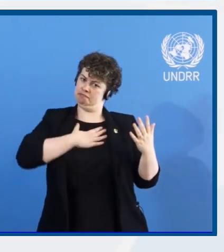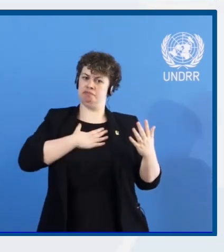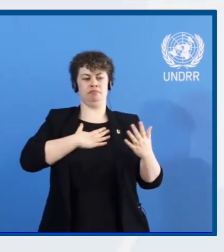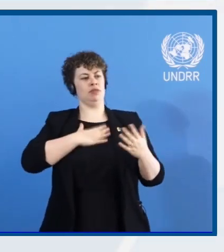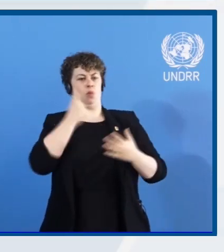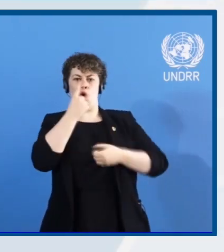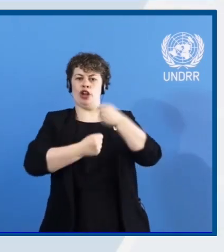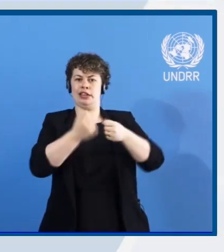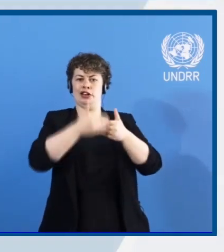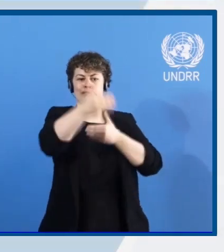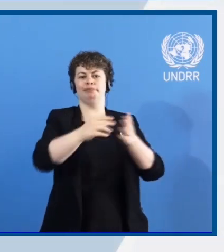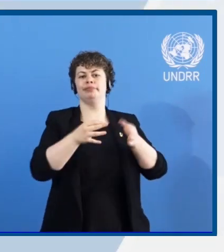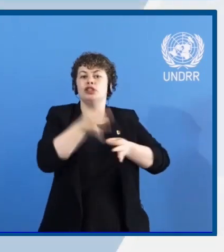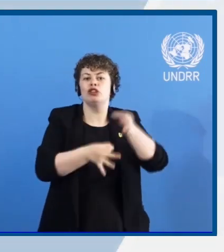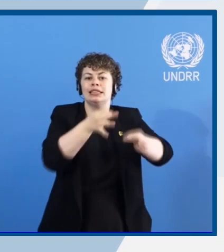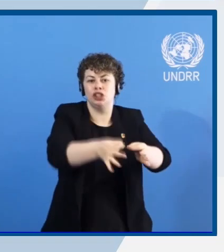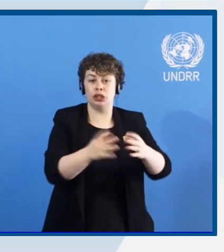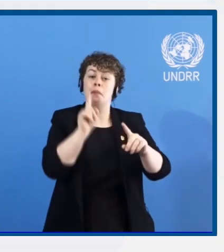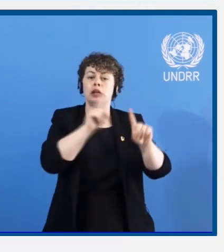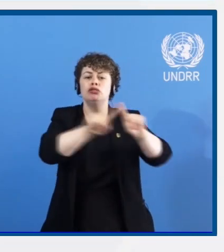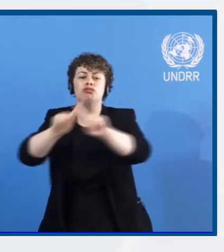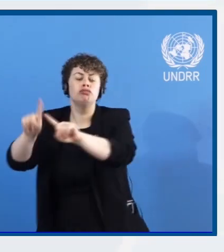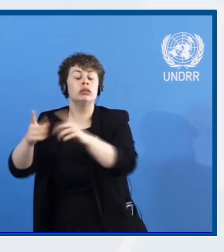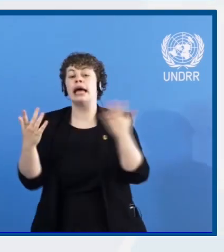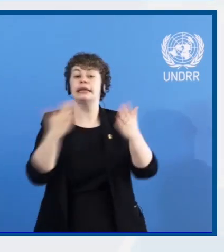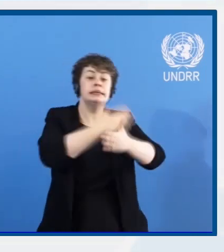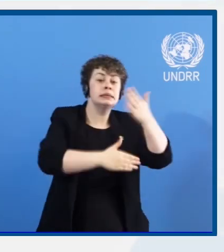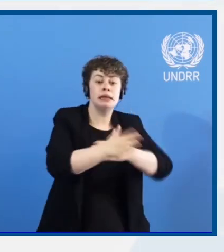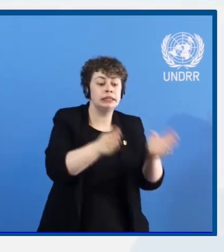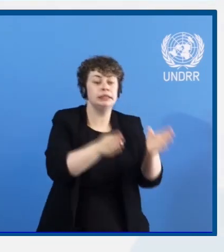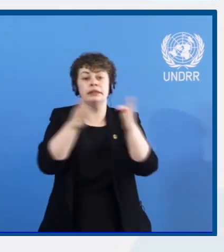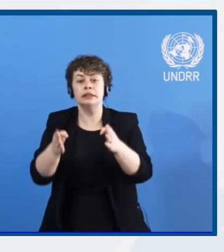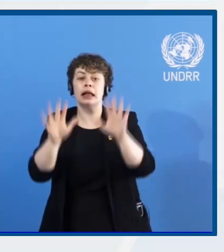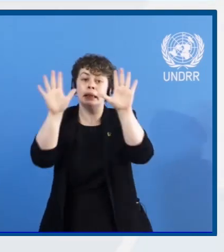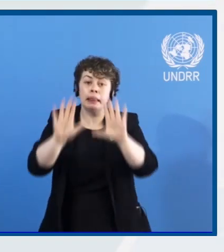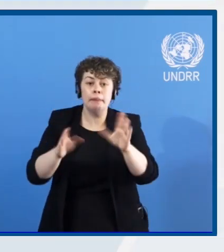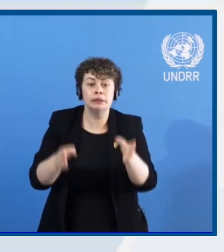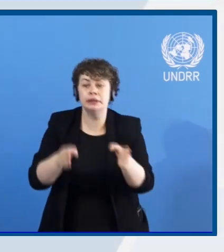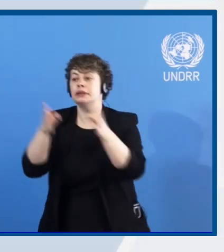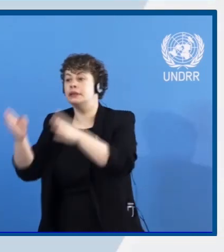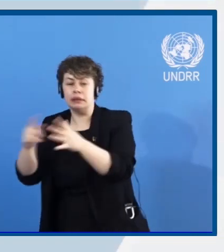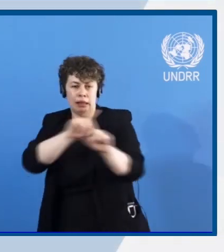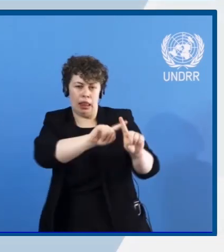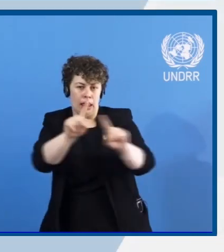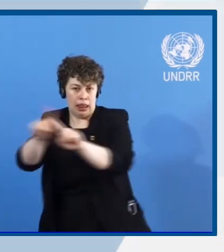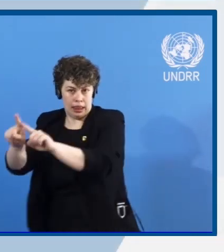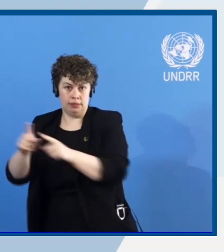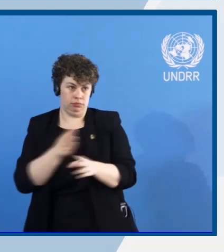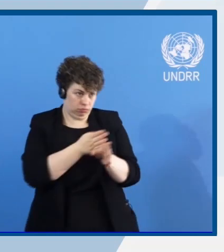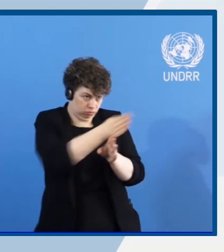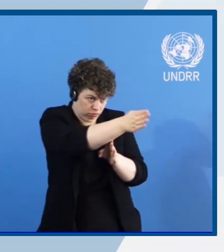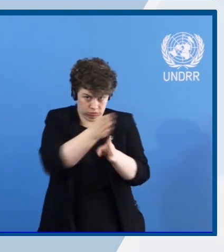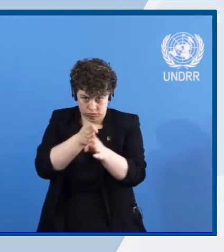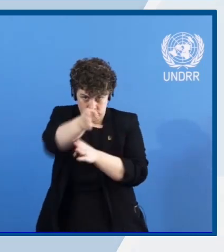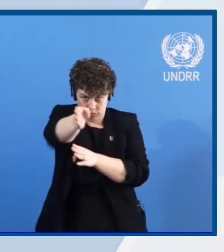a climate change strategy, a national adaptation plan. The question is, are those working in silos? To what